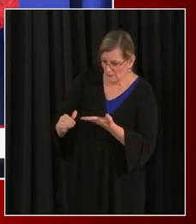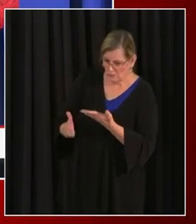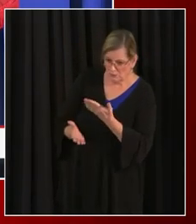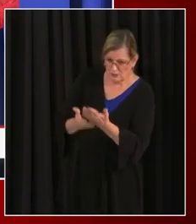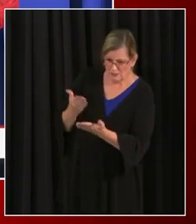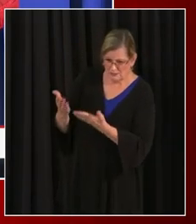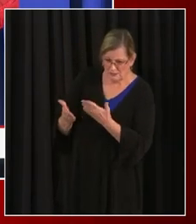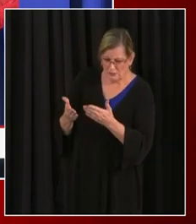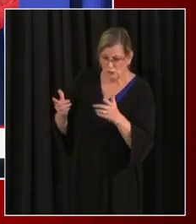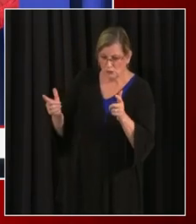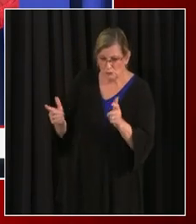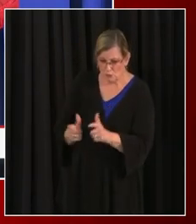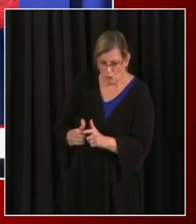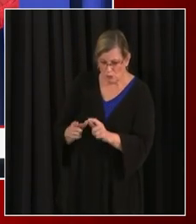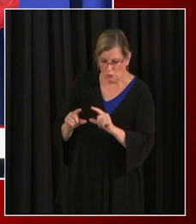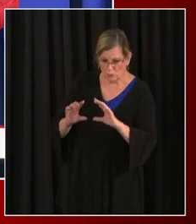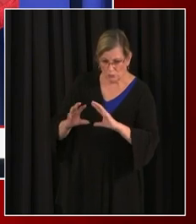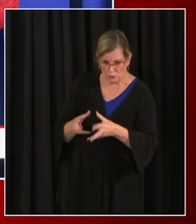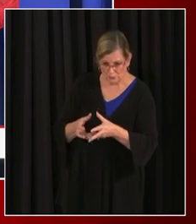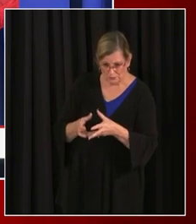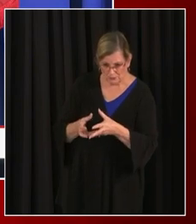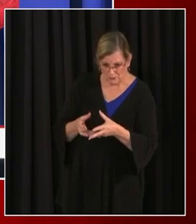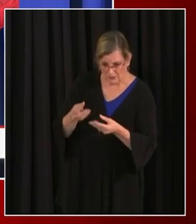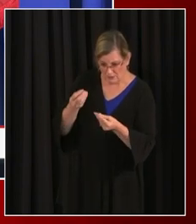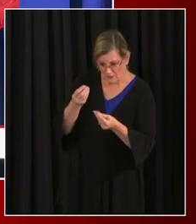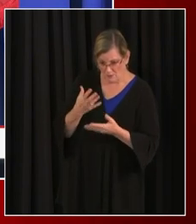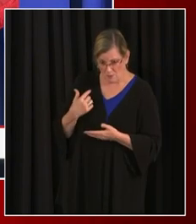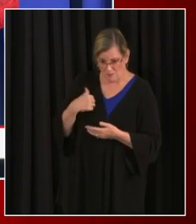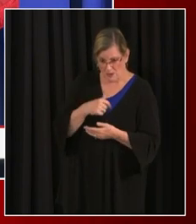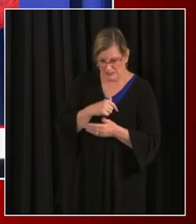pilot group that could inform how